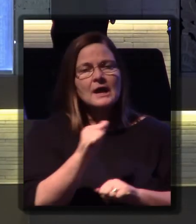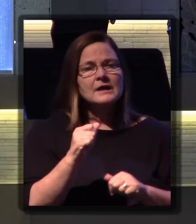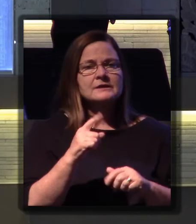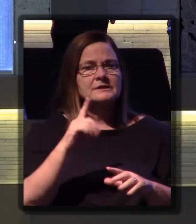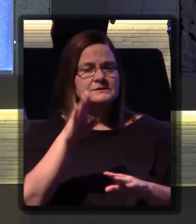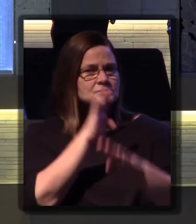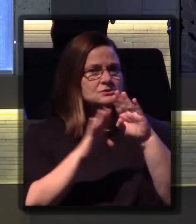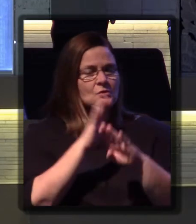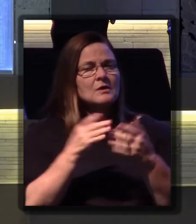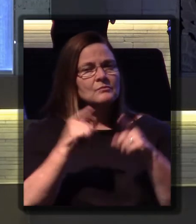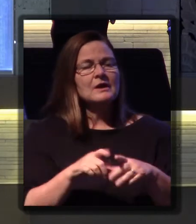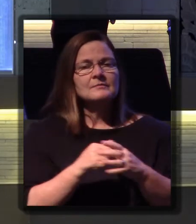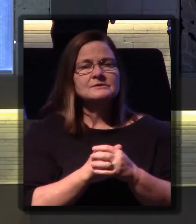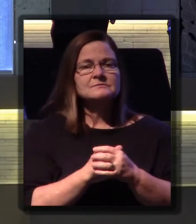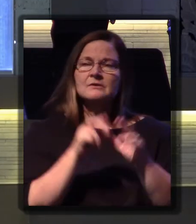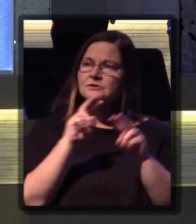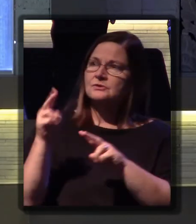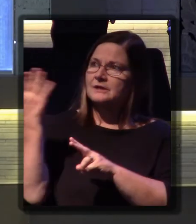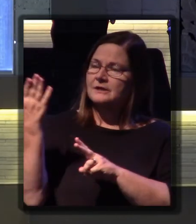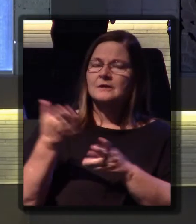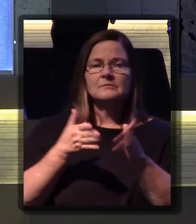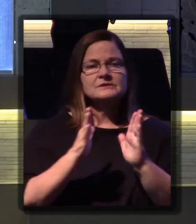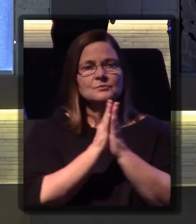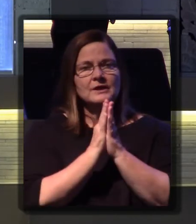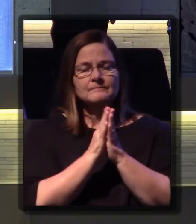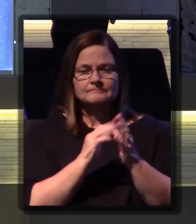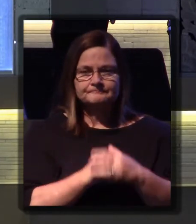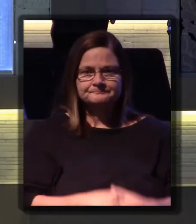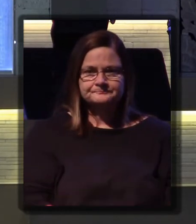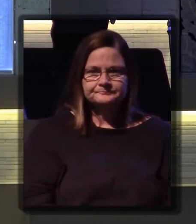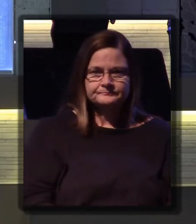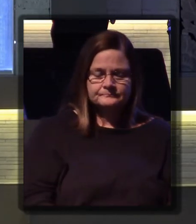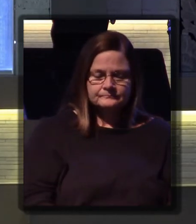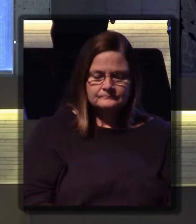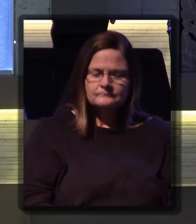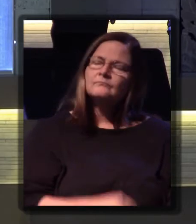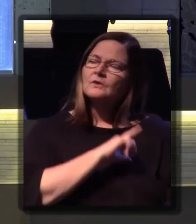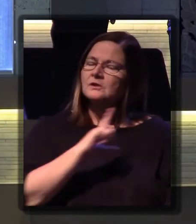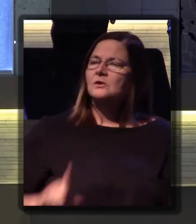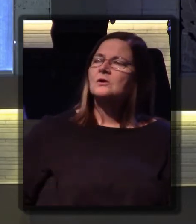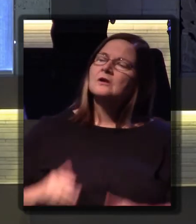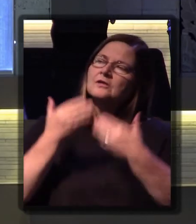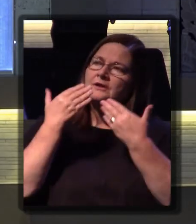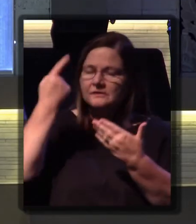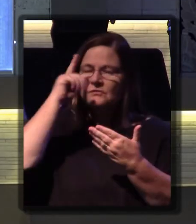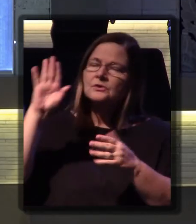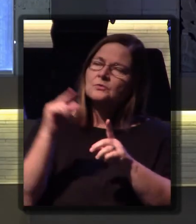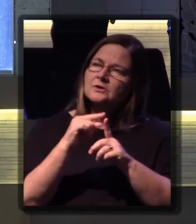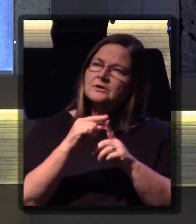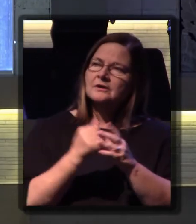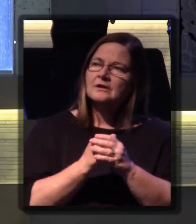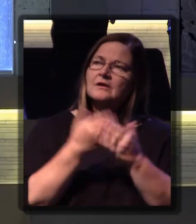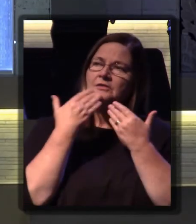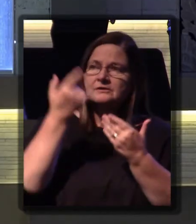the one who is able to be praised today in the midst of any storm we face. May we turn to him. Let's